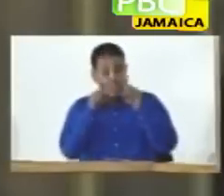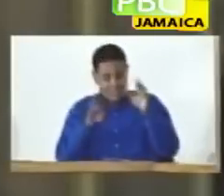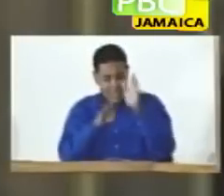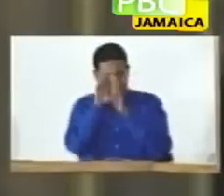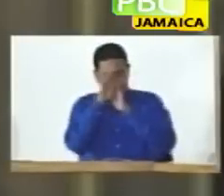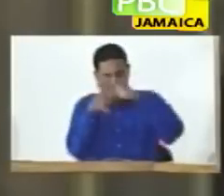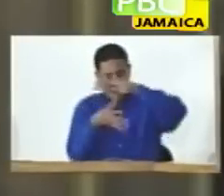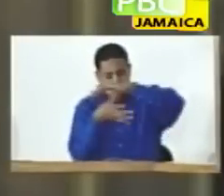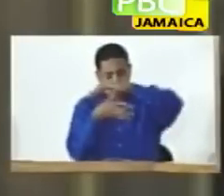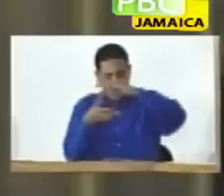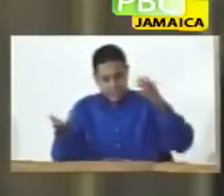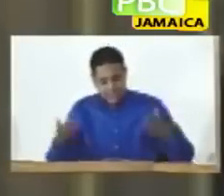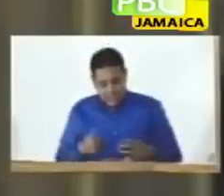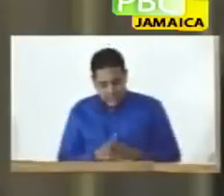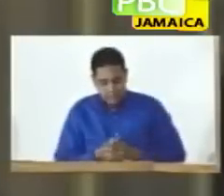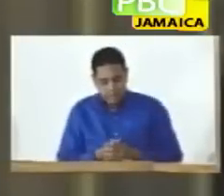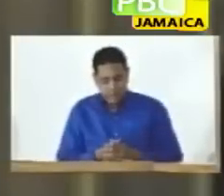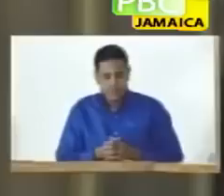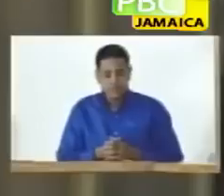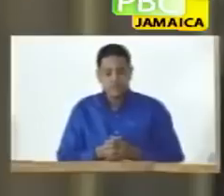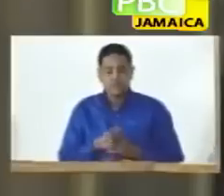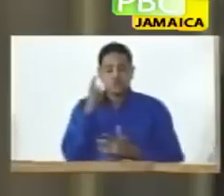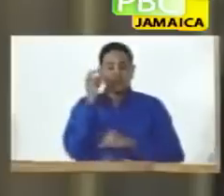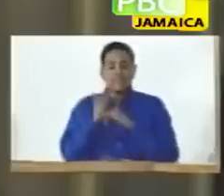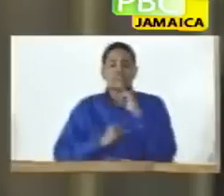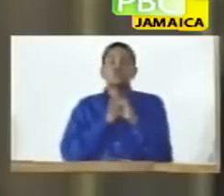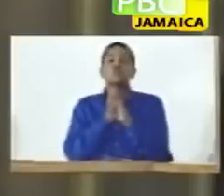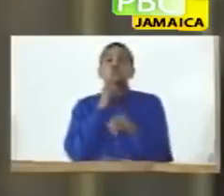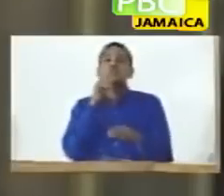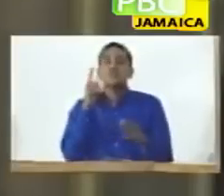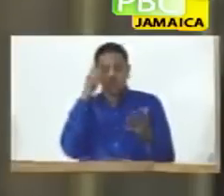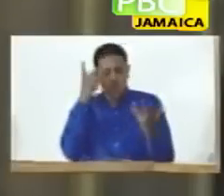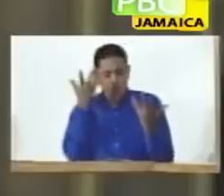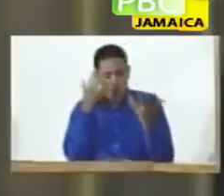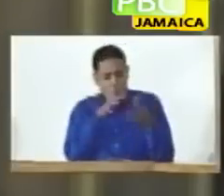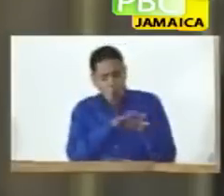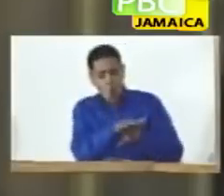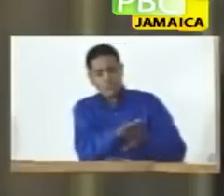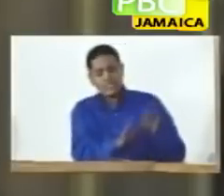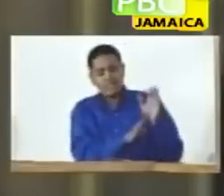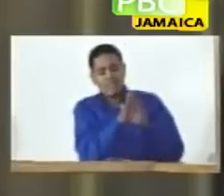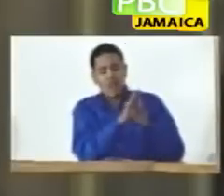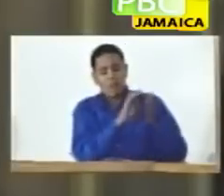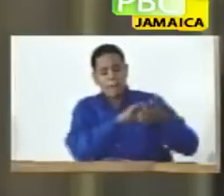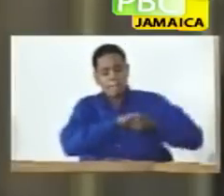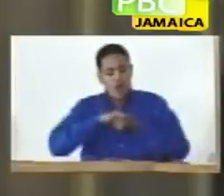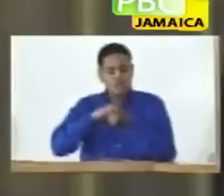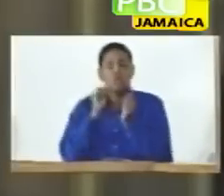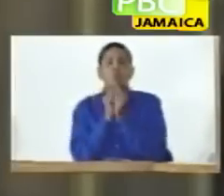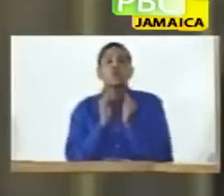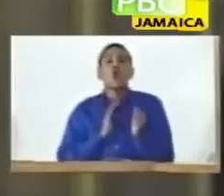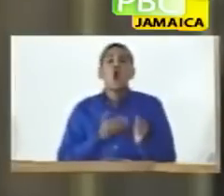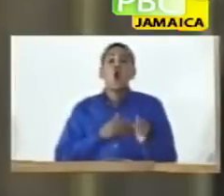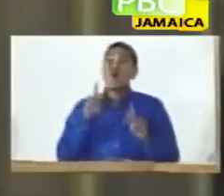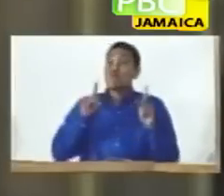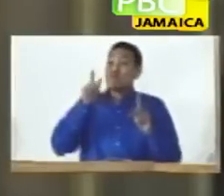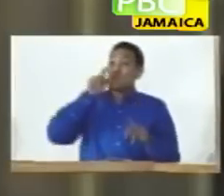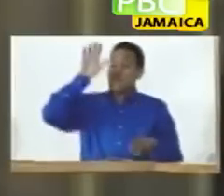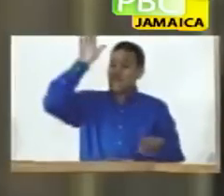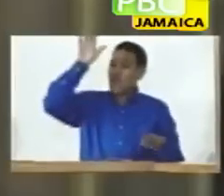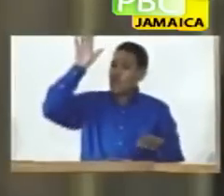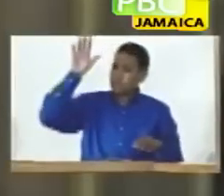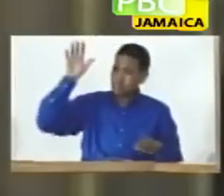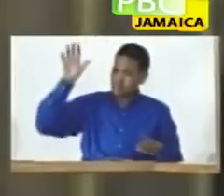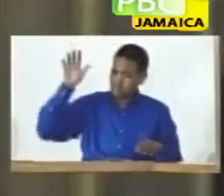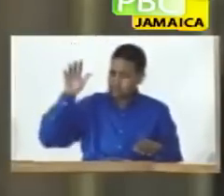priorities. To institutionalize the cohesive development partnership with our diaspora,